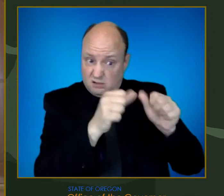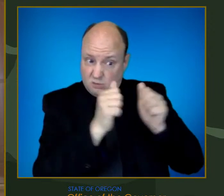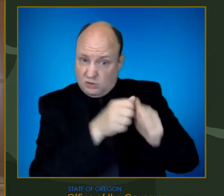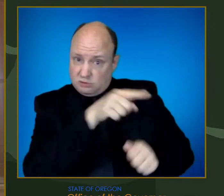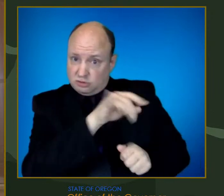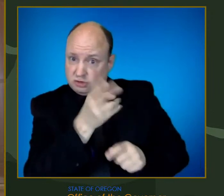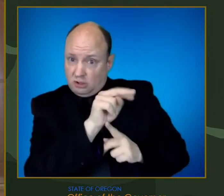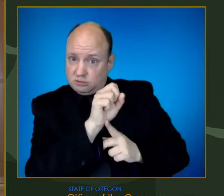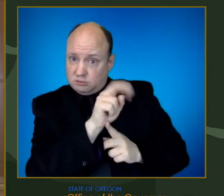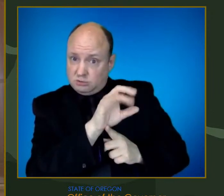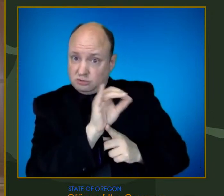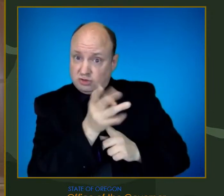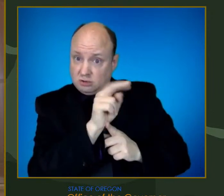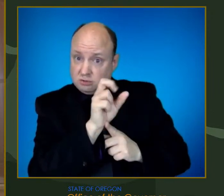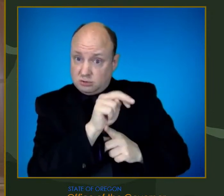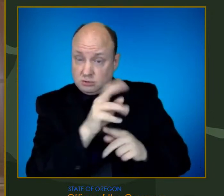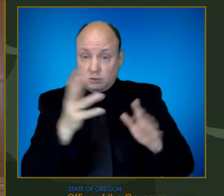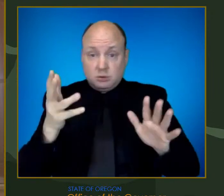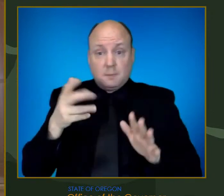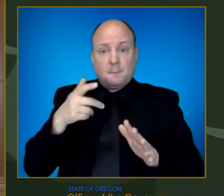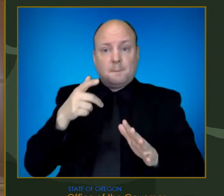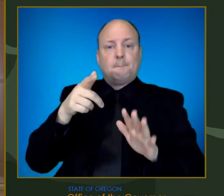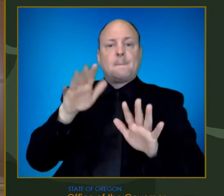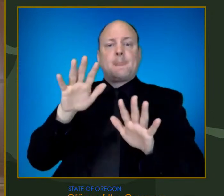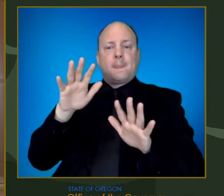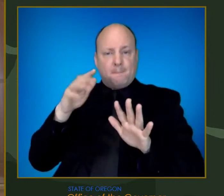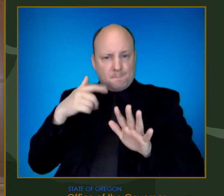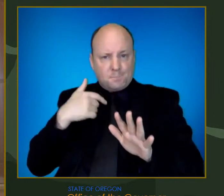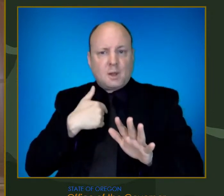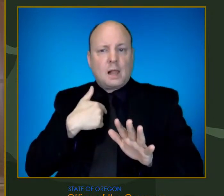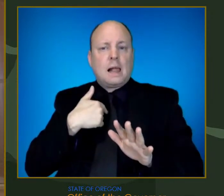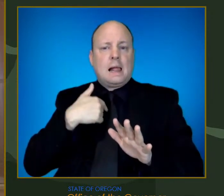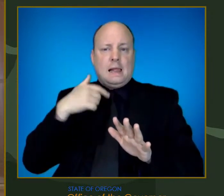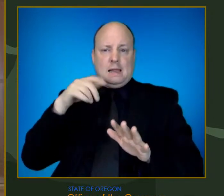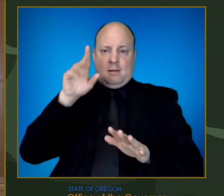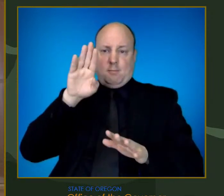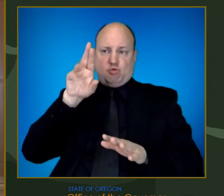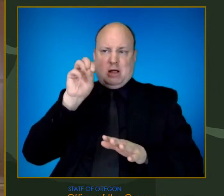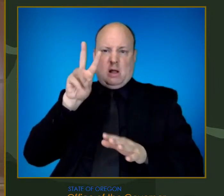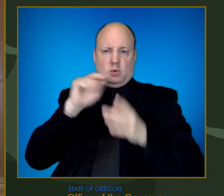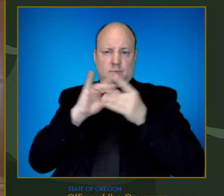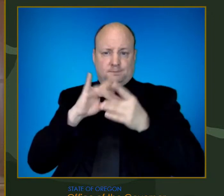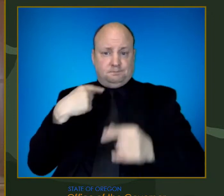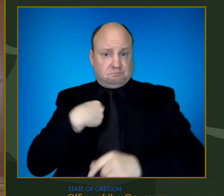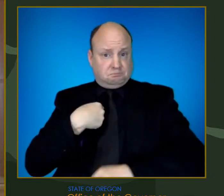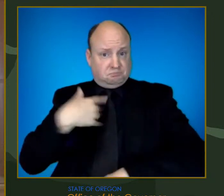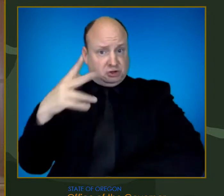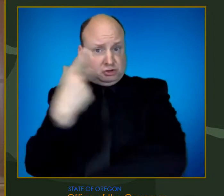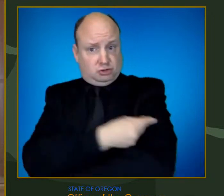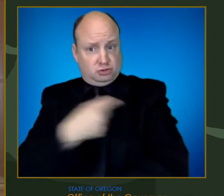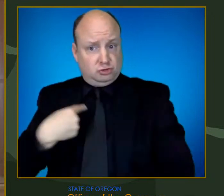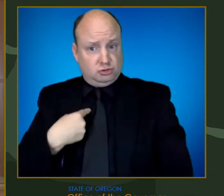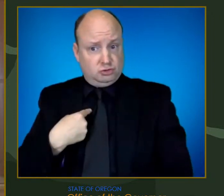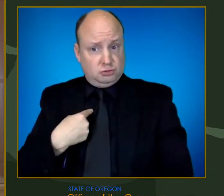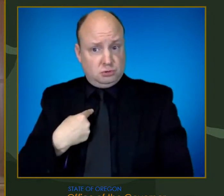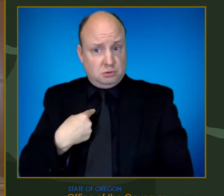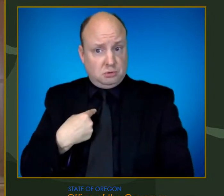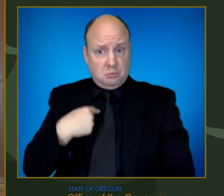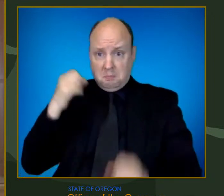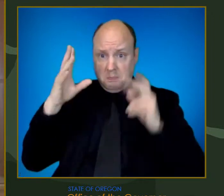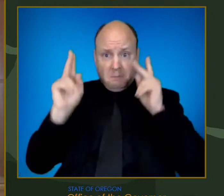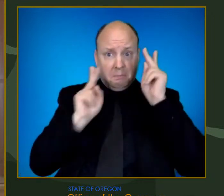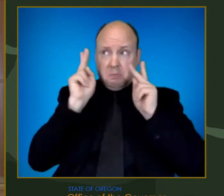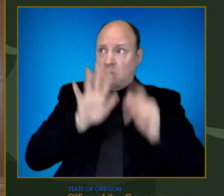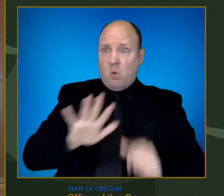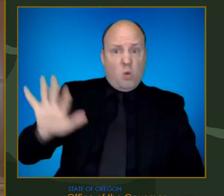6 million Americans that got the Johnson & Johnson vaccine, and I'm incredibly grateful for the protection that it